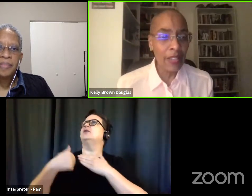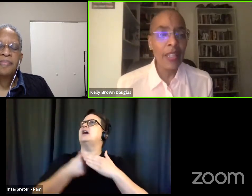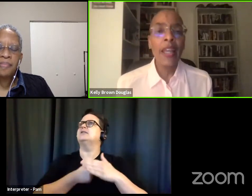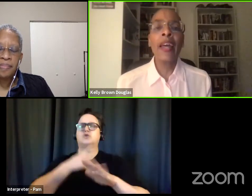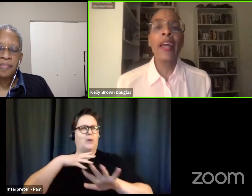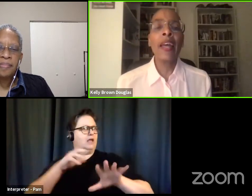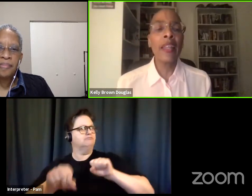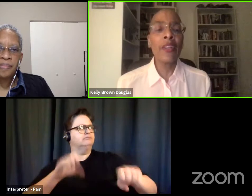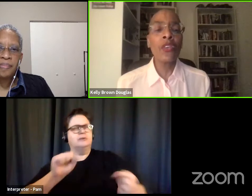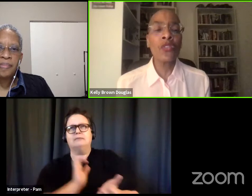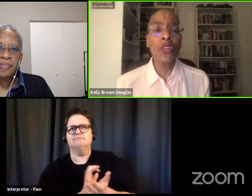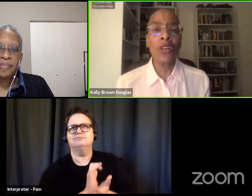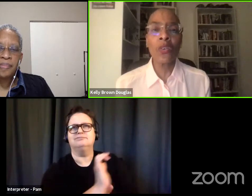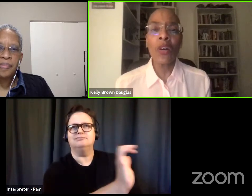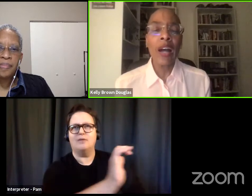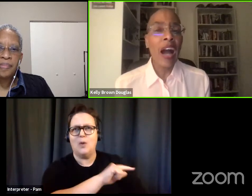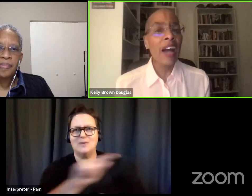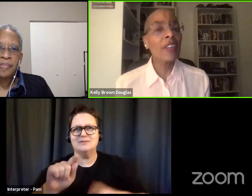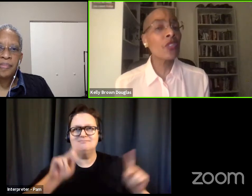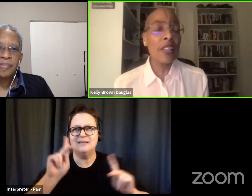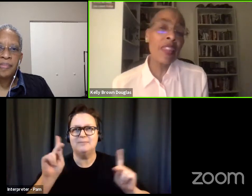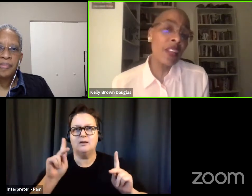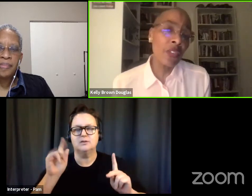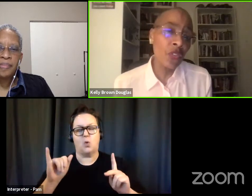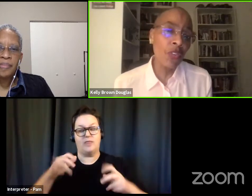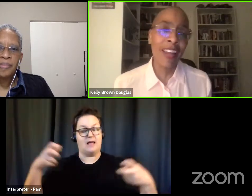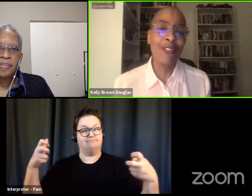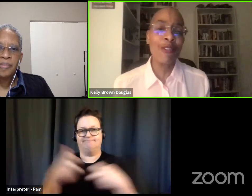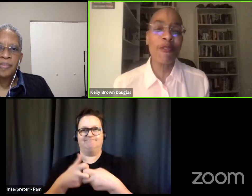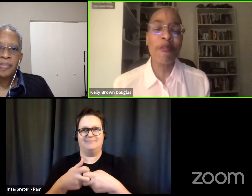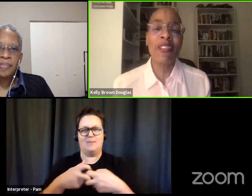problematic. And so I say